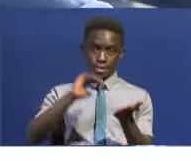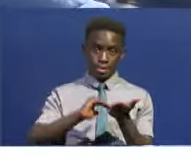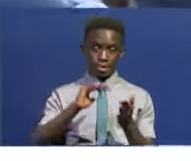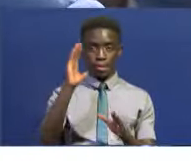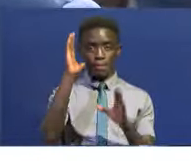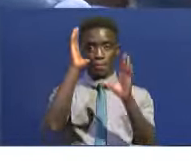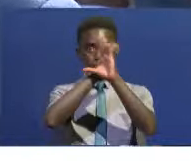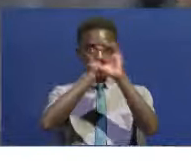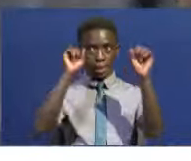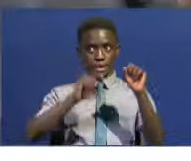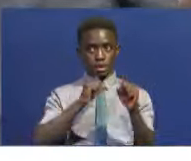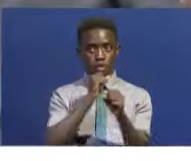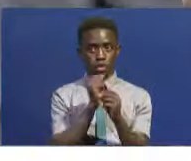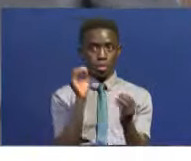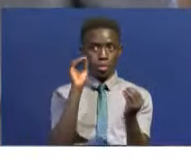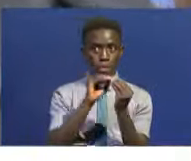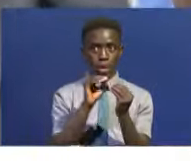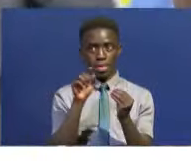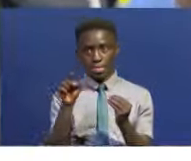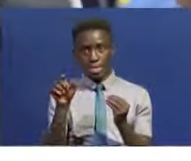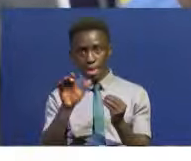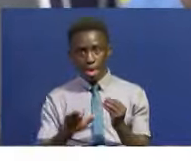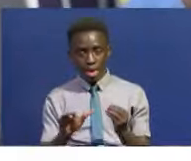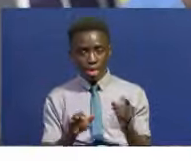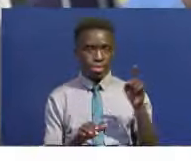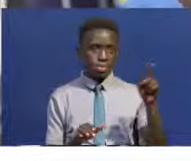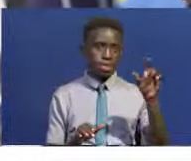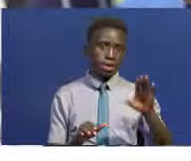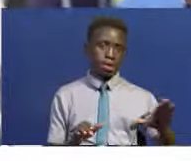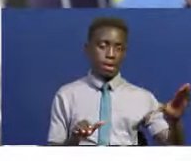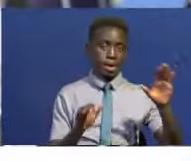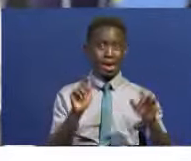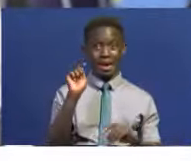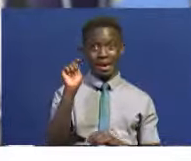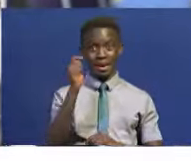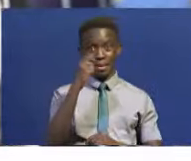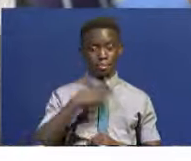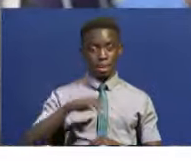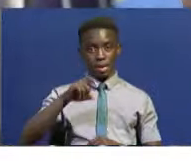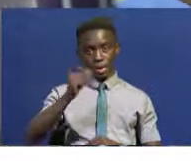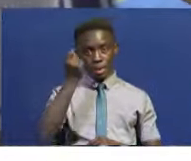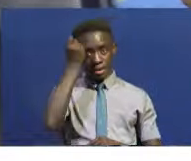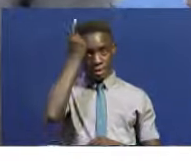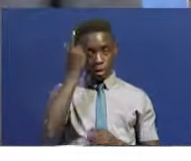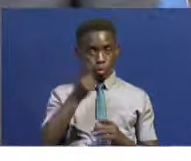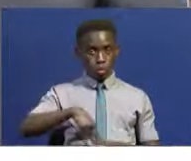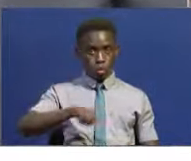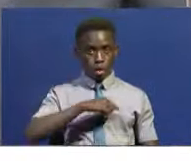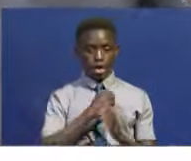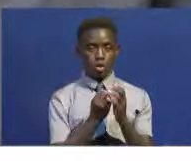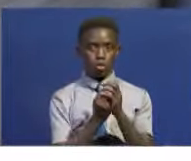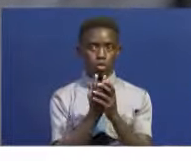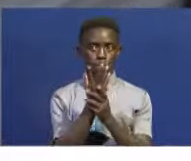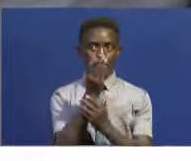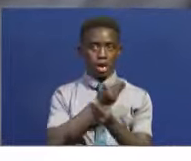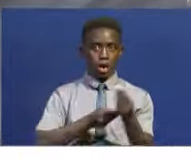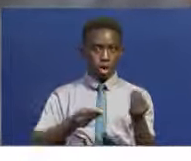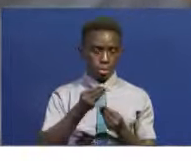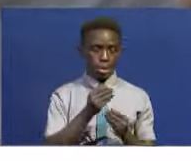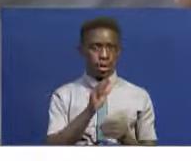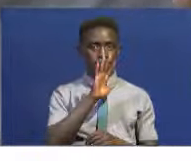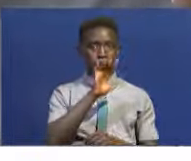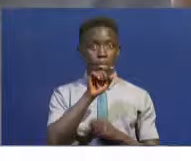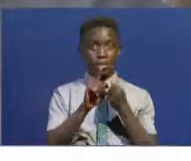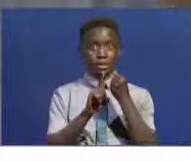in this or that area. I think what Kenyans need to know and to understand is that we are growing economically. We are growing at 5.6%.